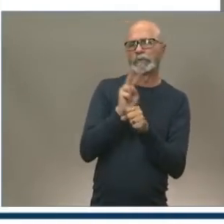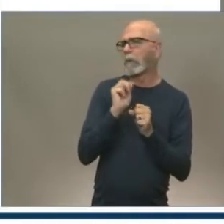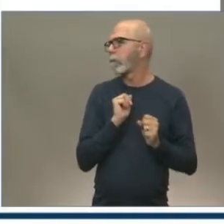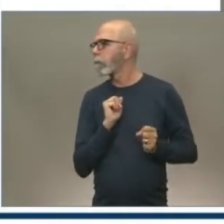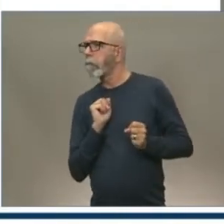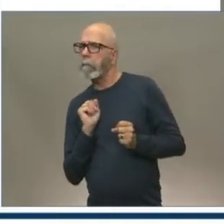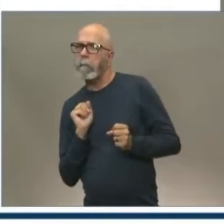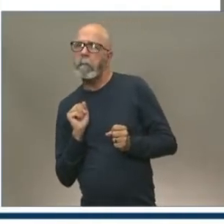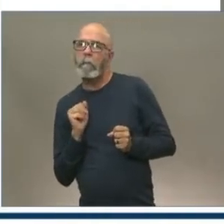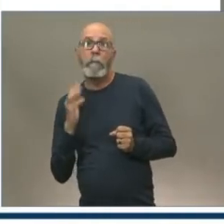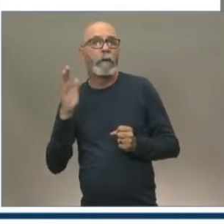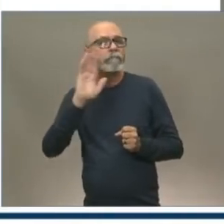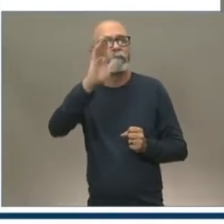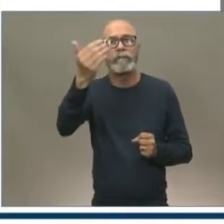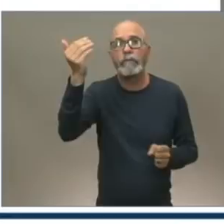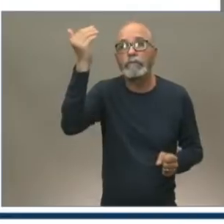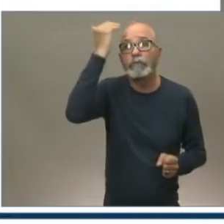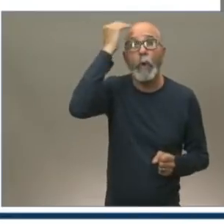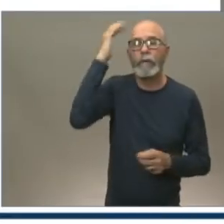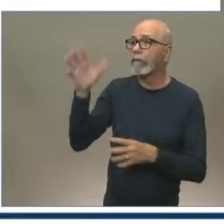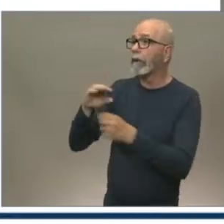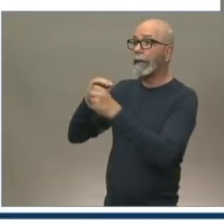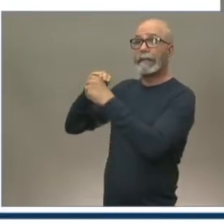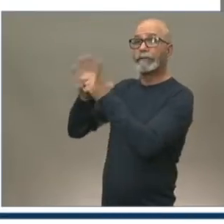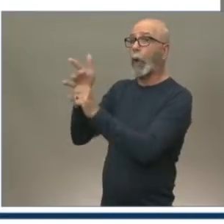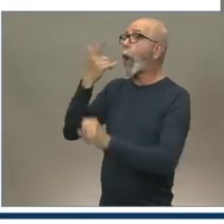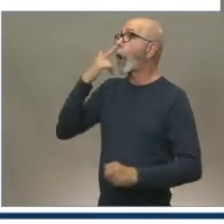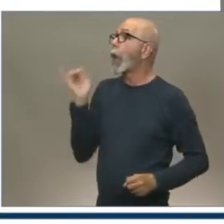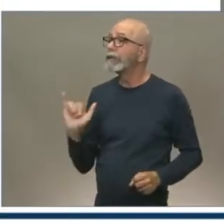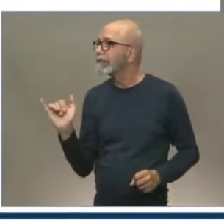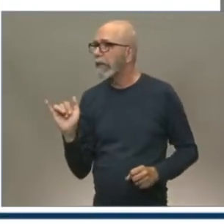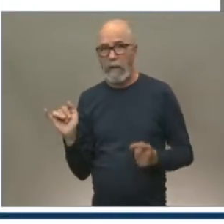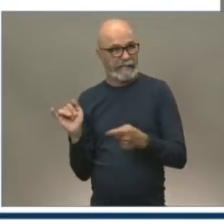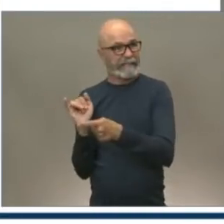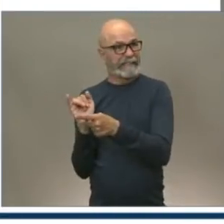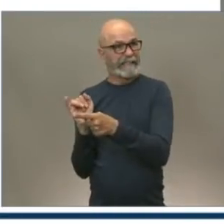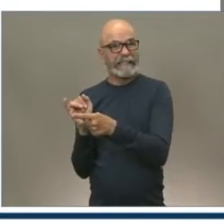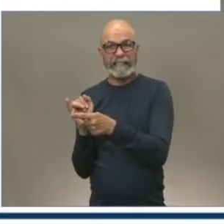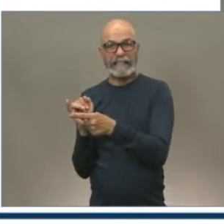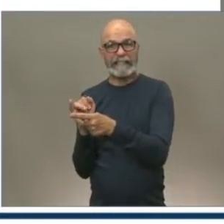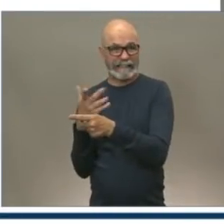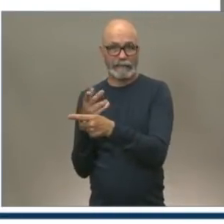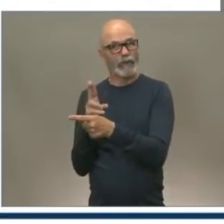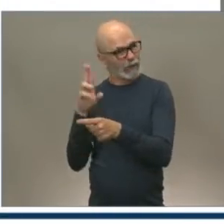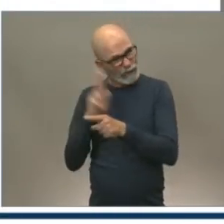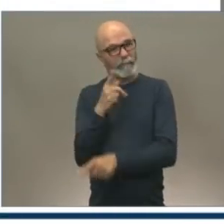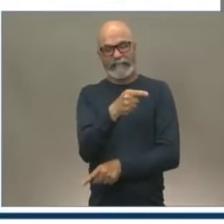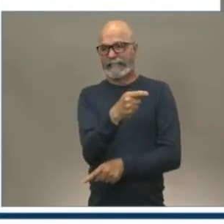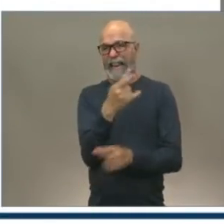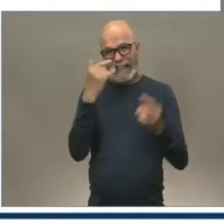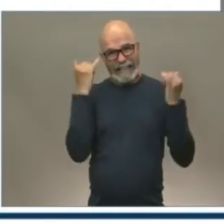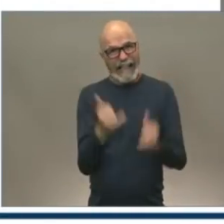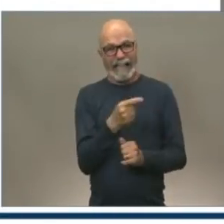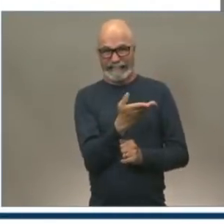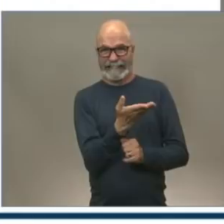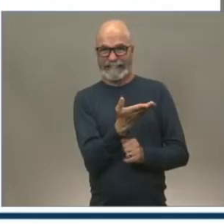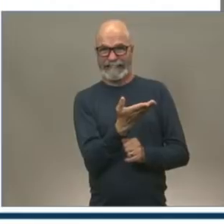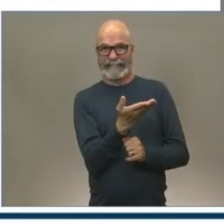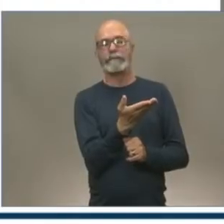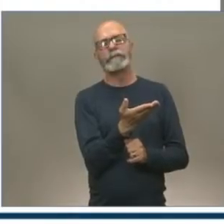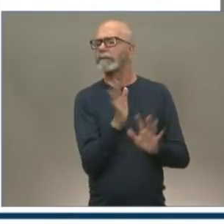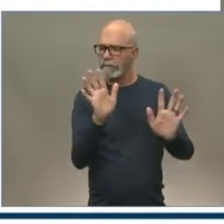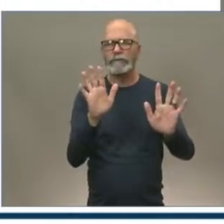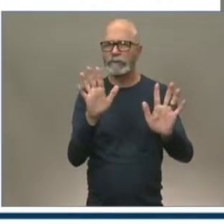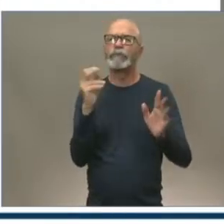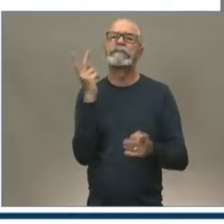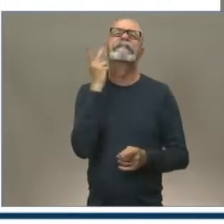our epidemiology is different, and we have to then think about how we use the vaccine. But we have it there, and we have some, let's get through the next few weeks. And